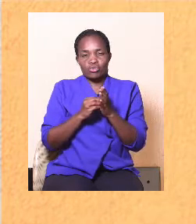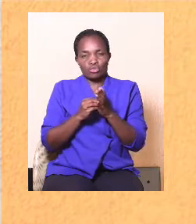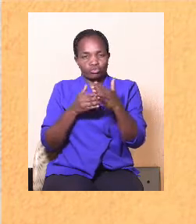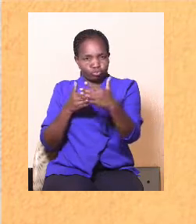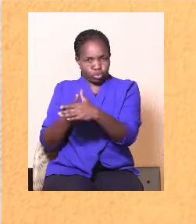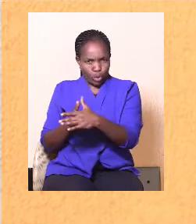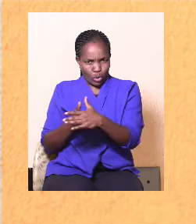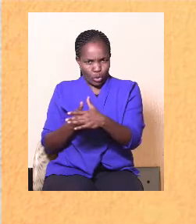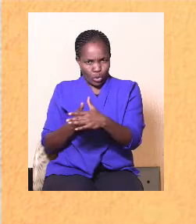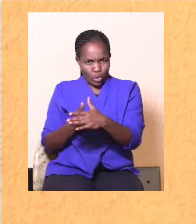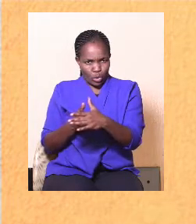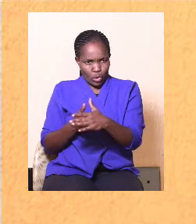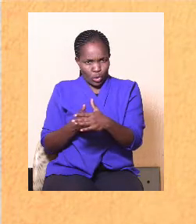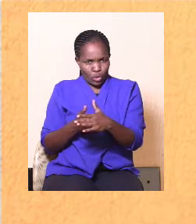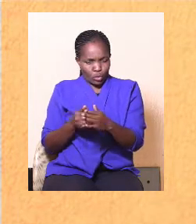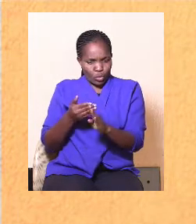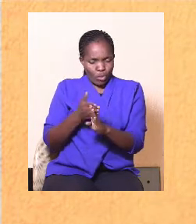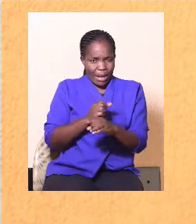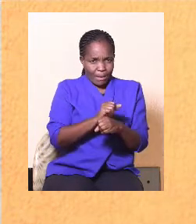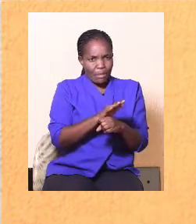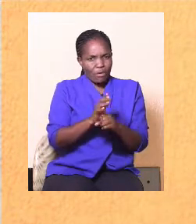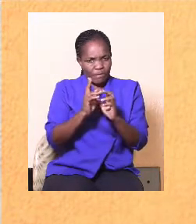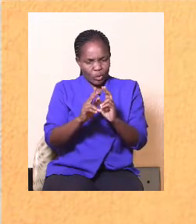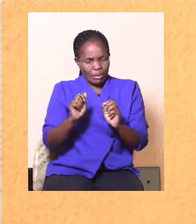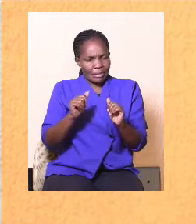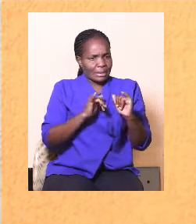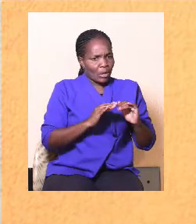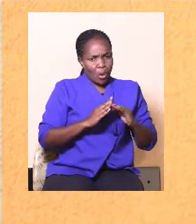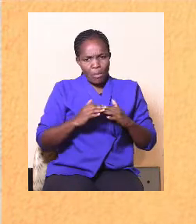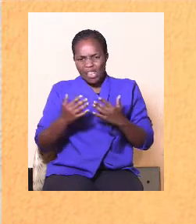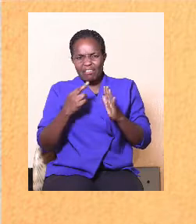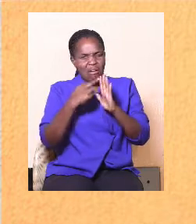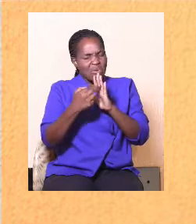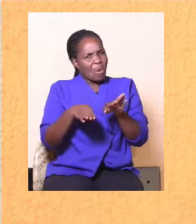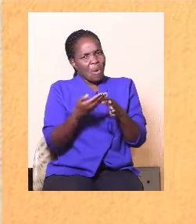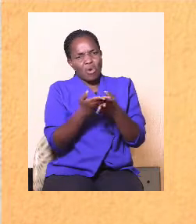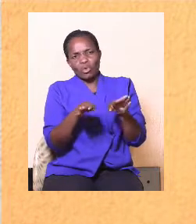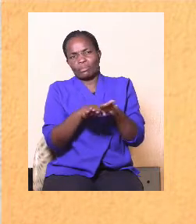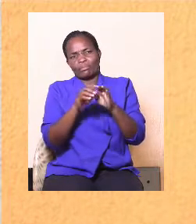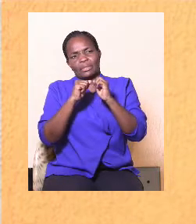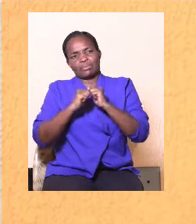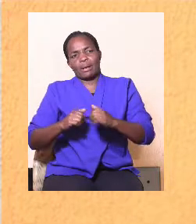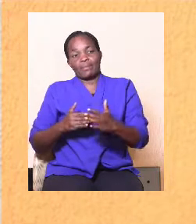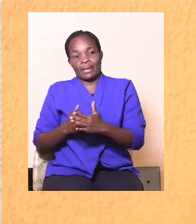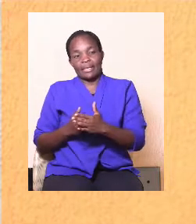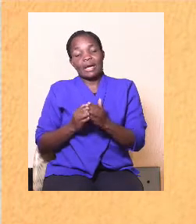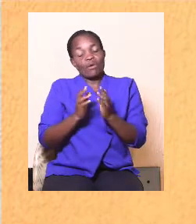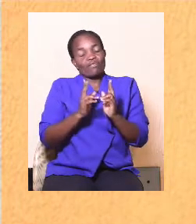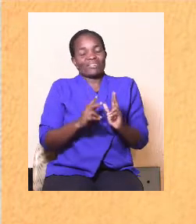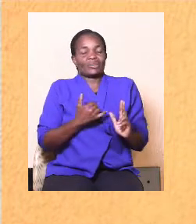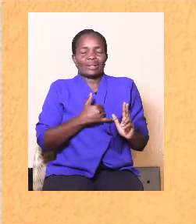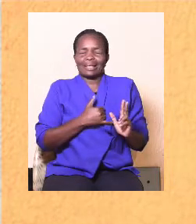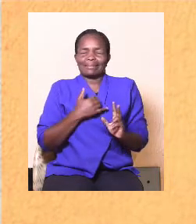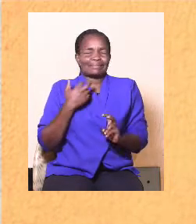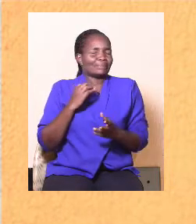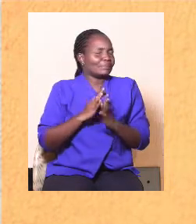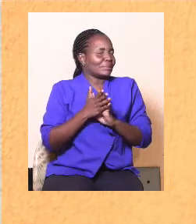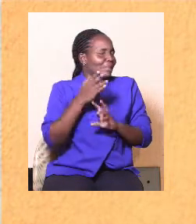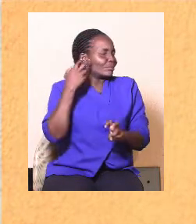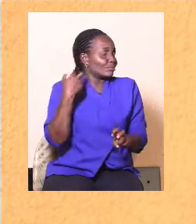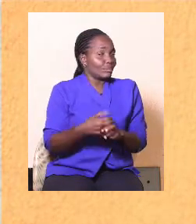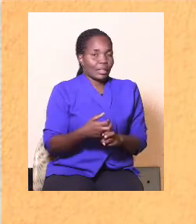and limit the transmission of COVID-19, we have negatively affected your livelihood. So